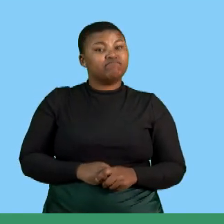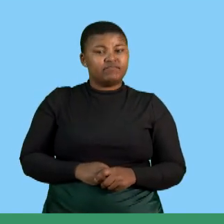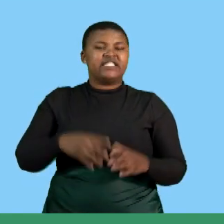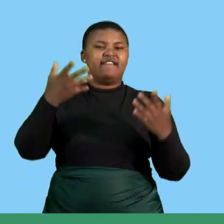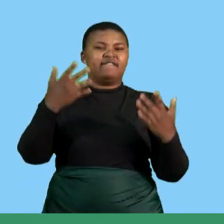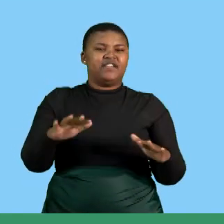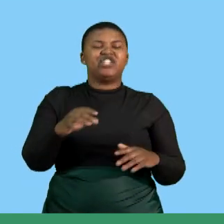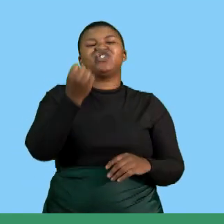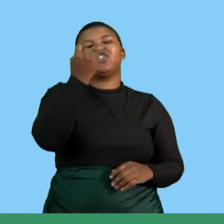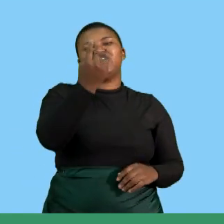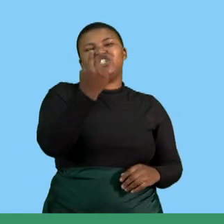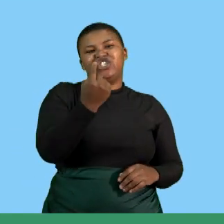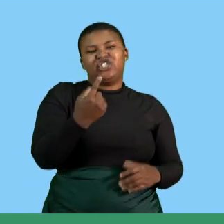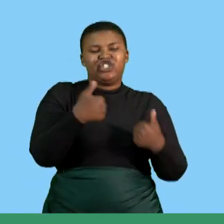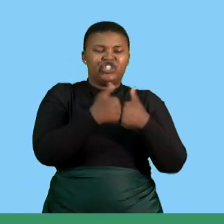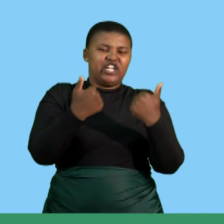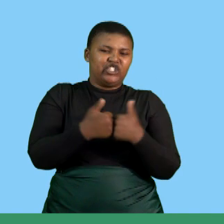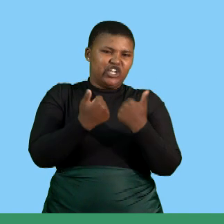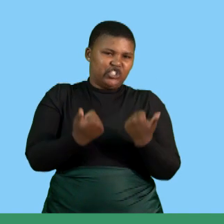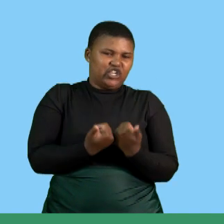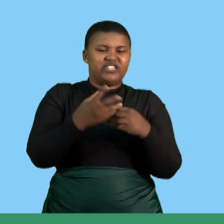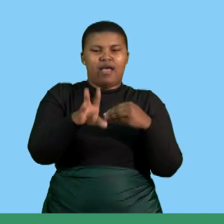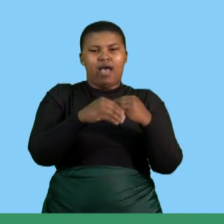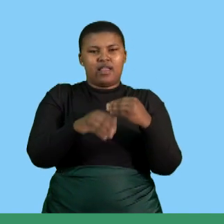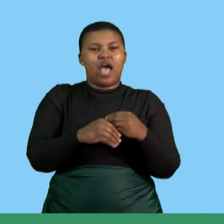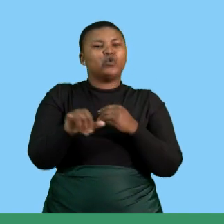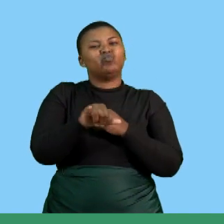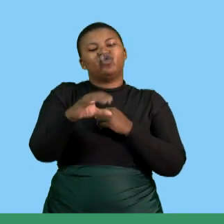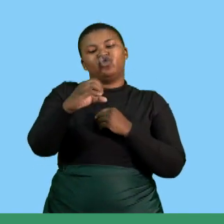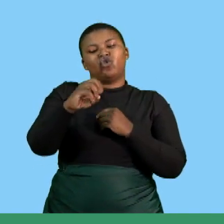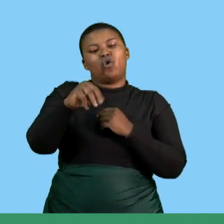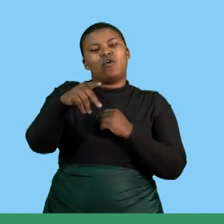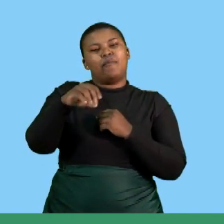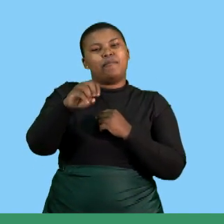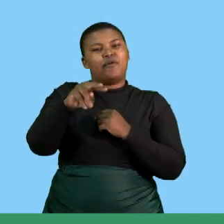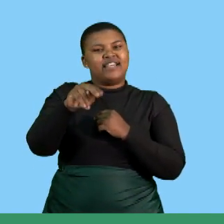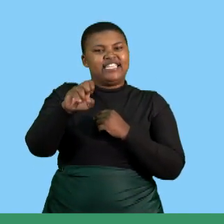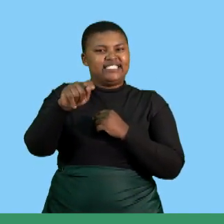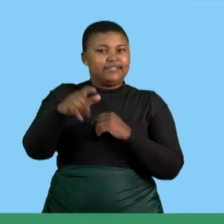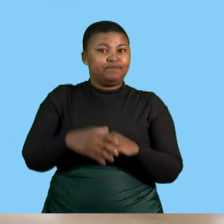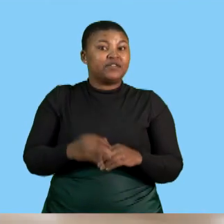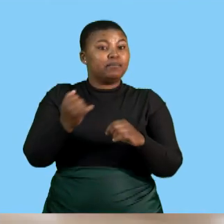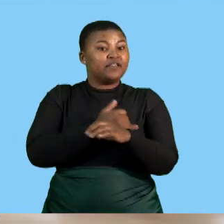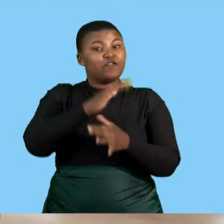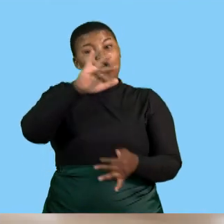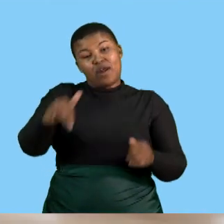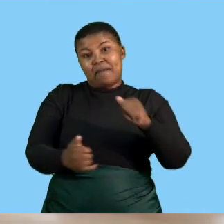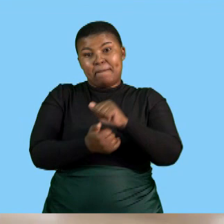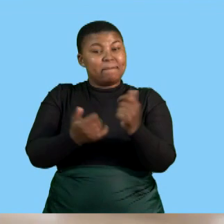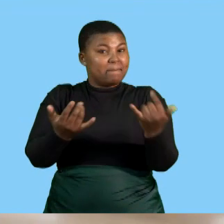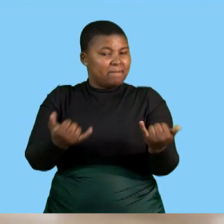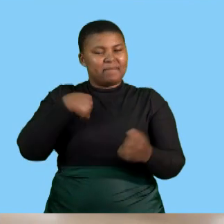then classified each of these challenges according to the component of the macro environment.